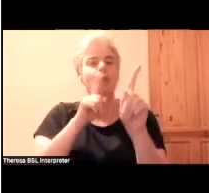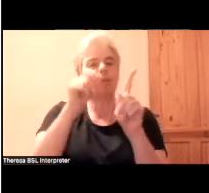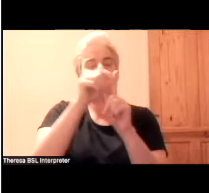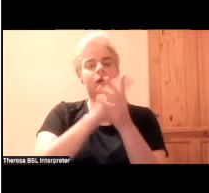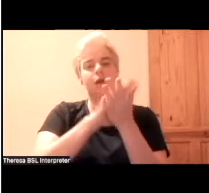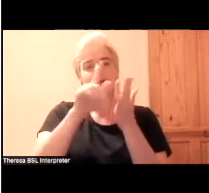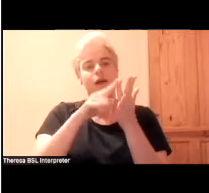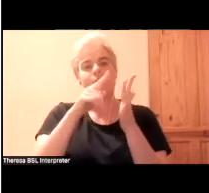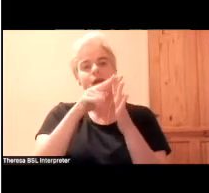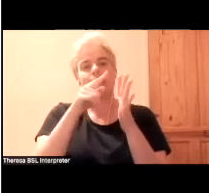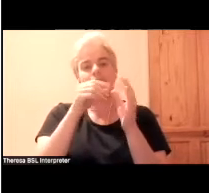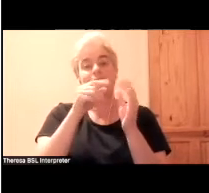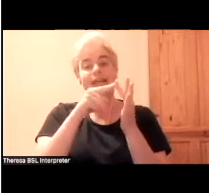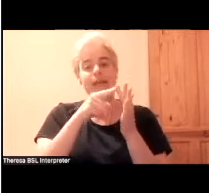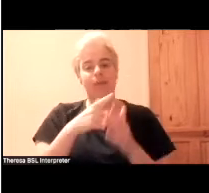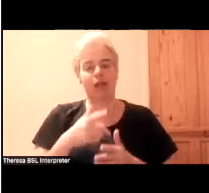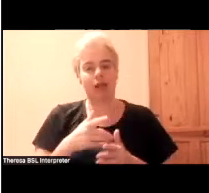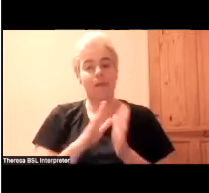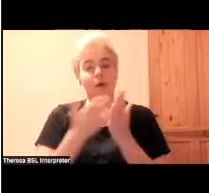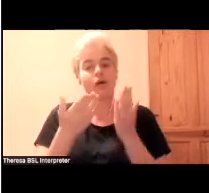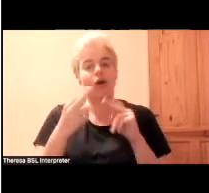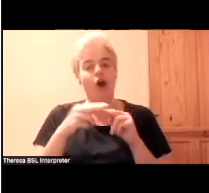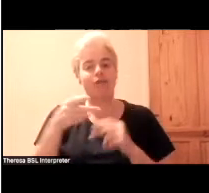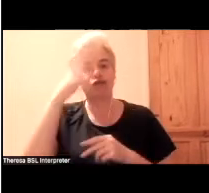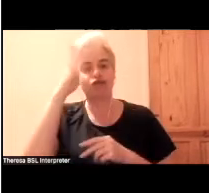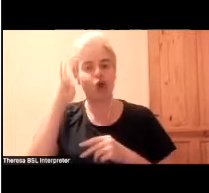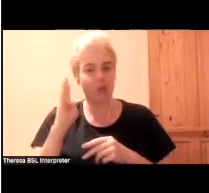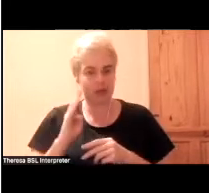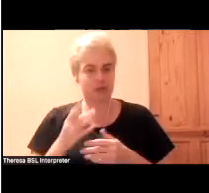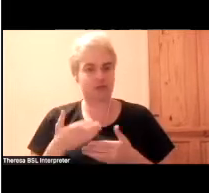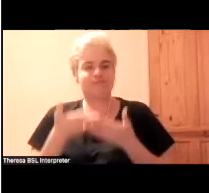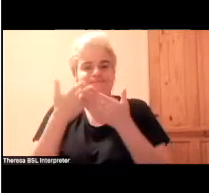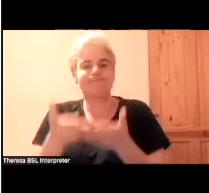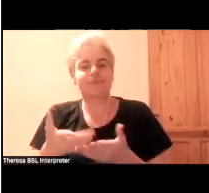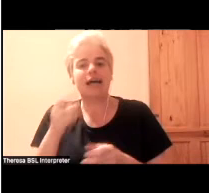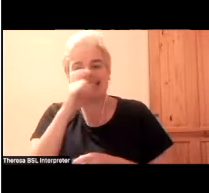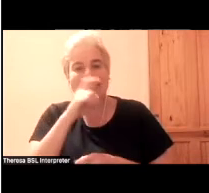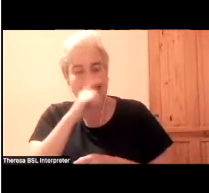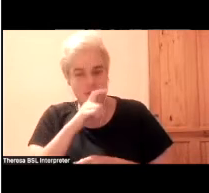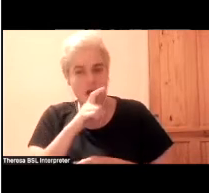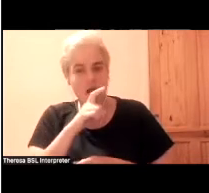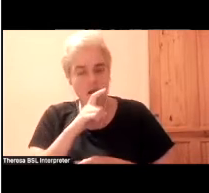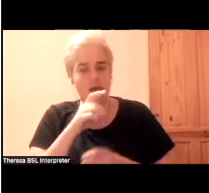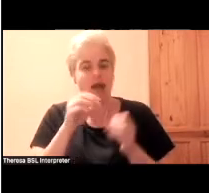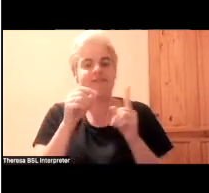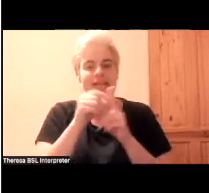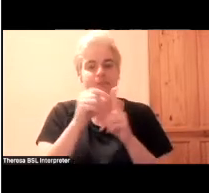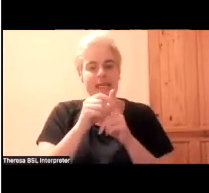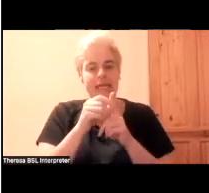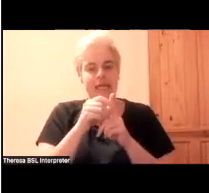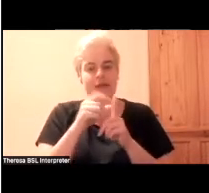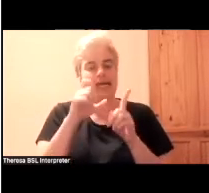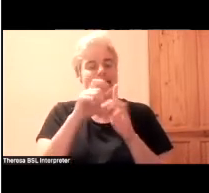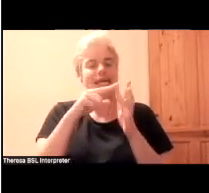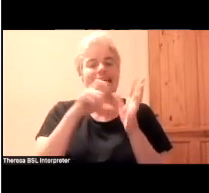writes in the book of Romans, "I commend to you our sister Phoebe, a deacon of the church. I ask you